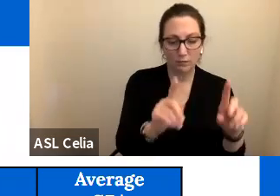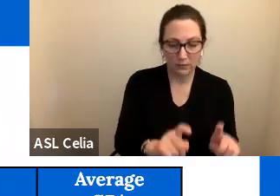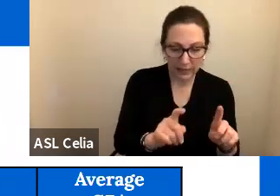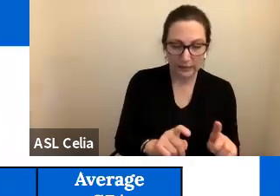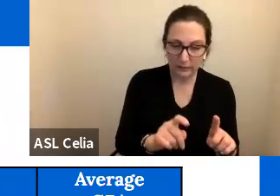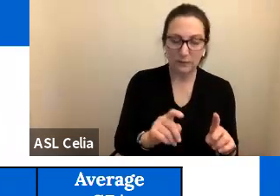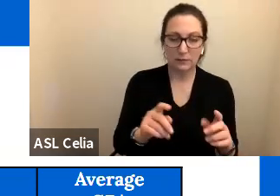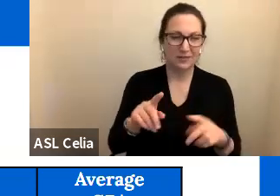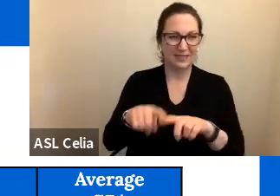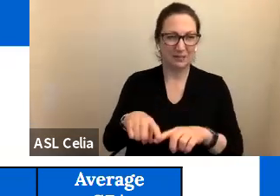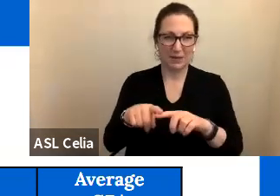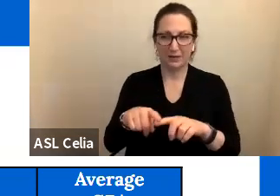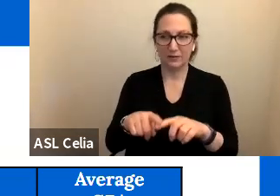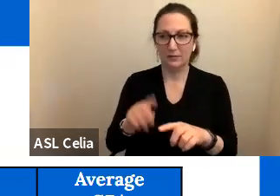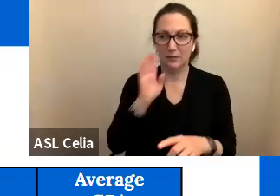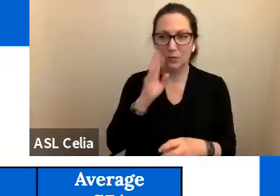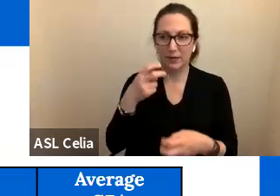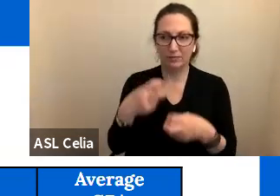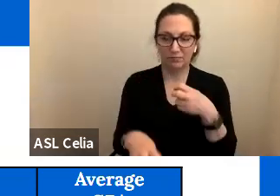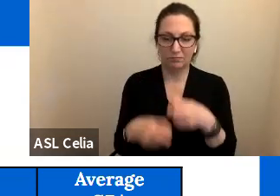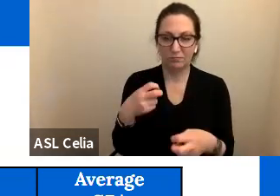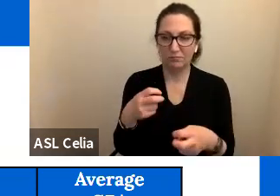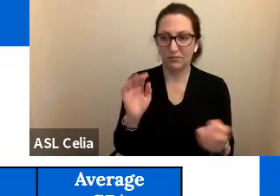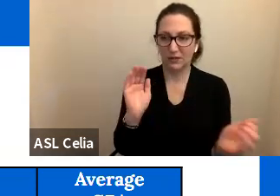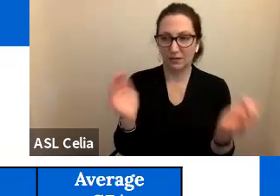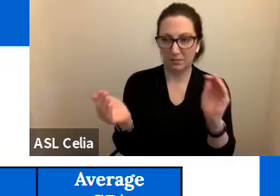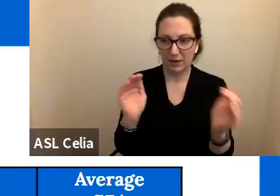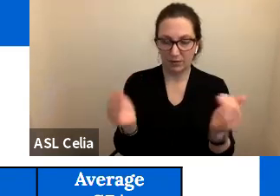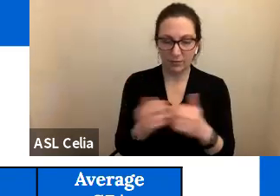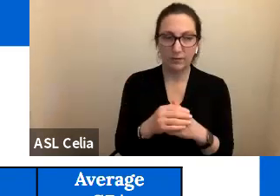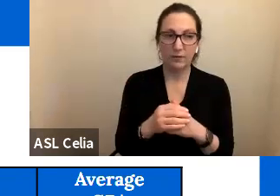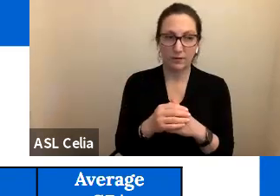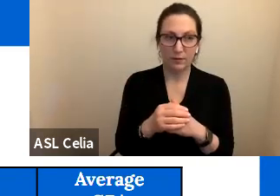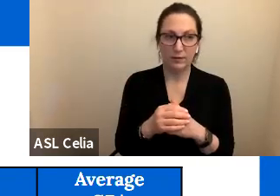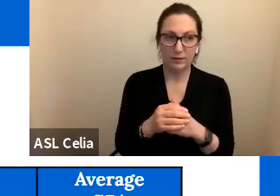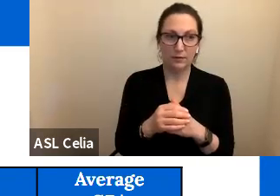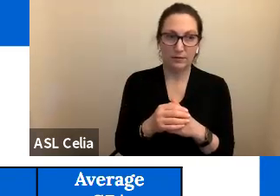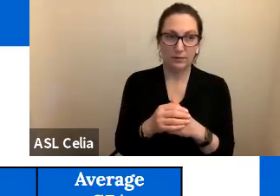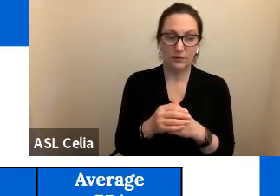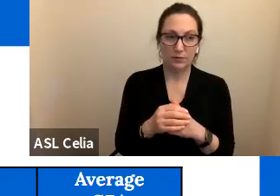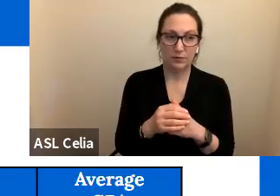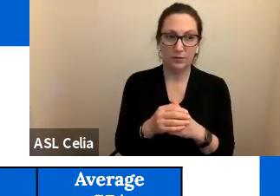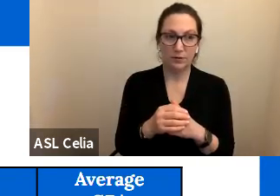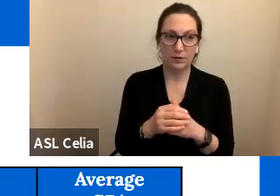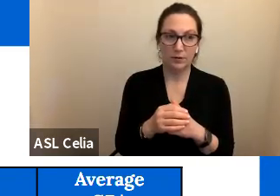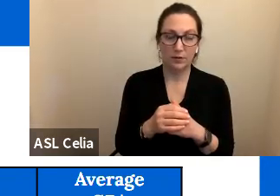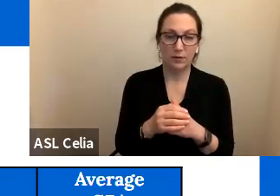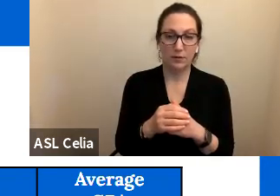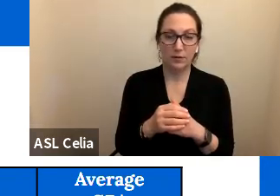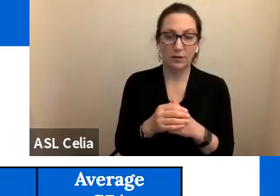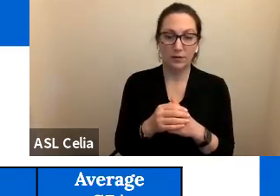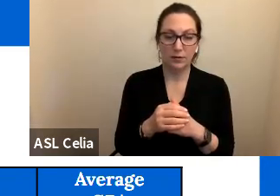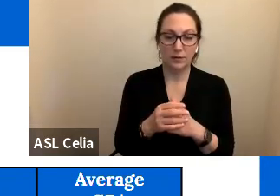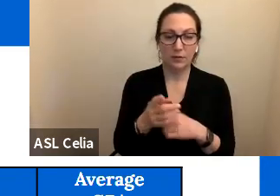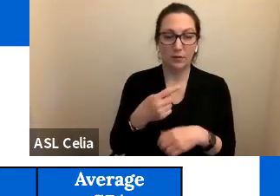So it would be a difficult comparison. But to speak to Ms. Roberts' earlier point, we